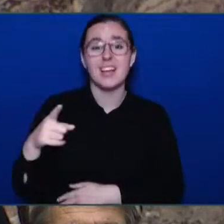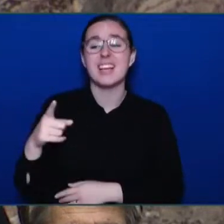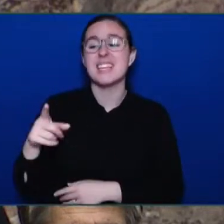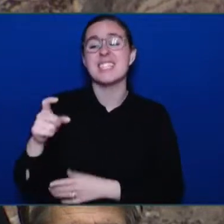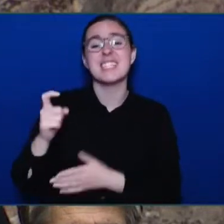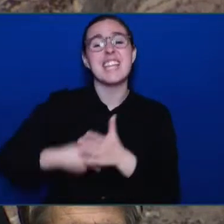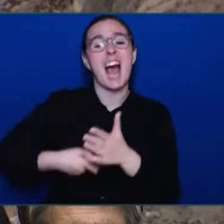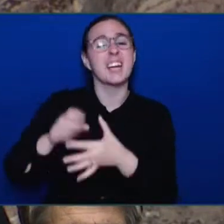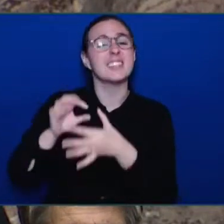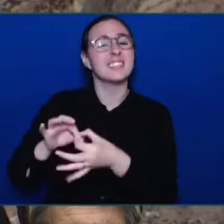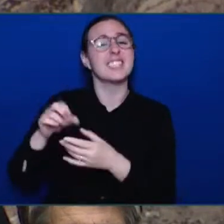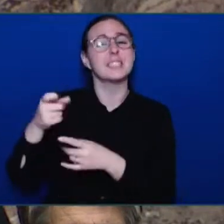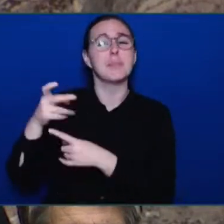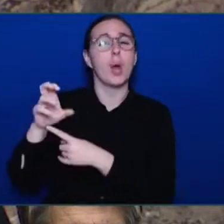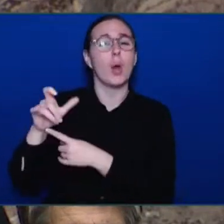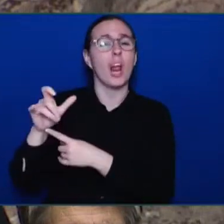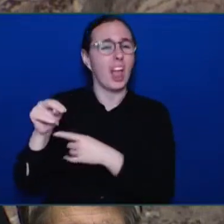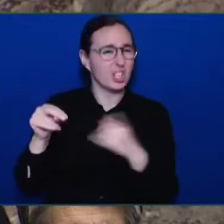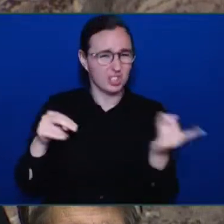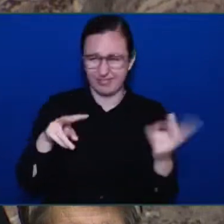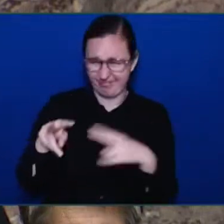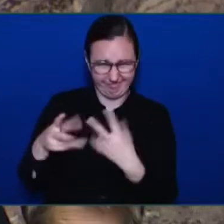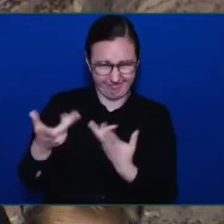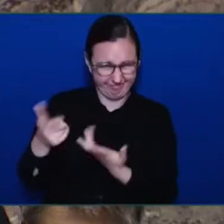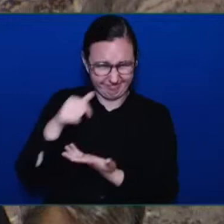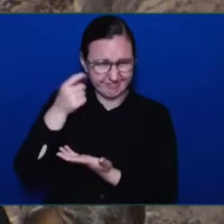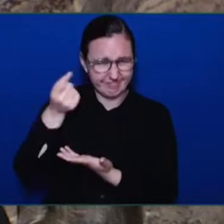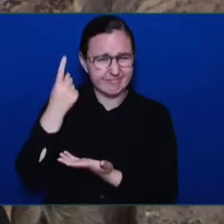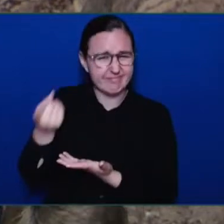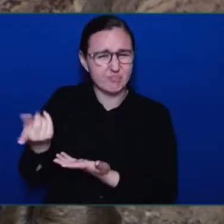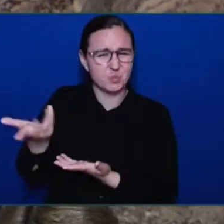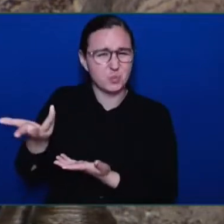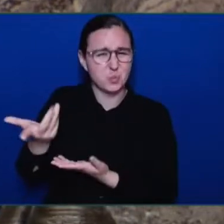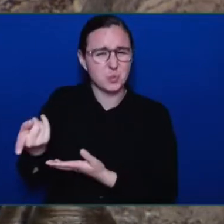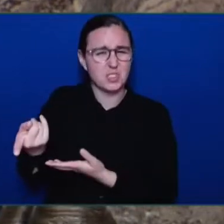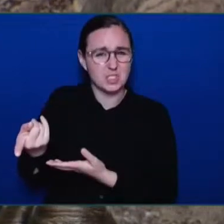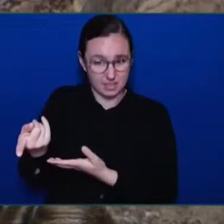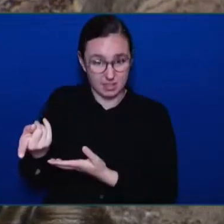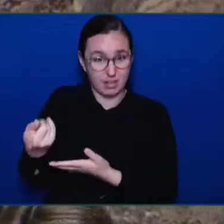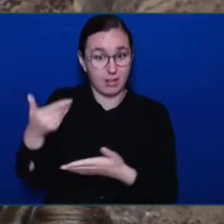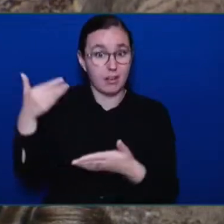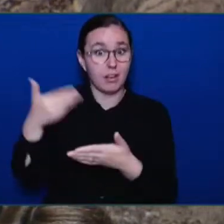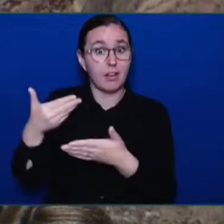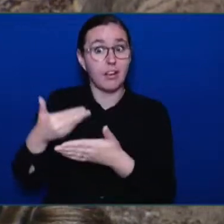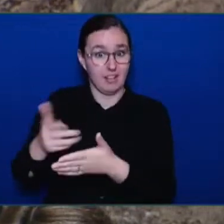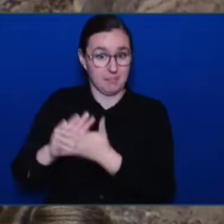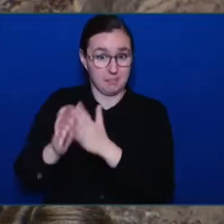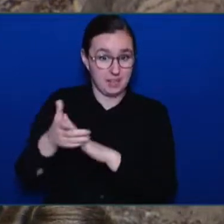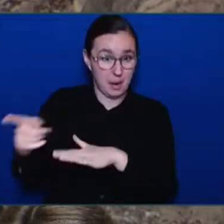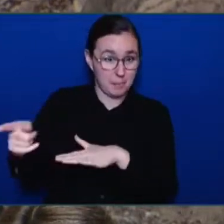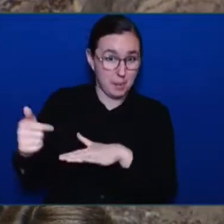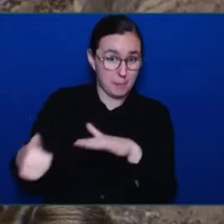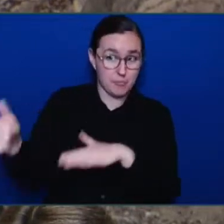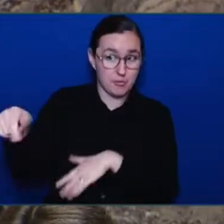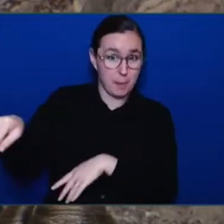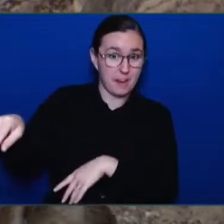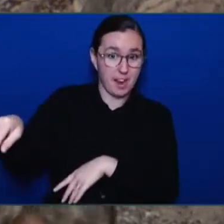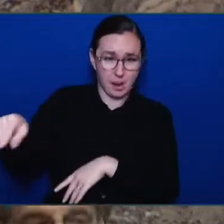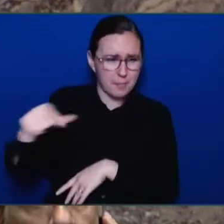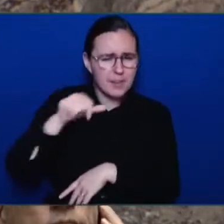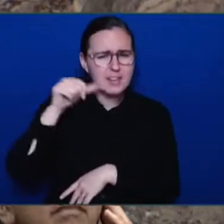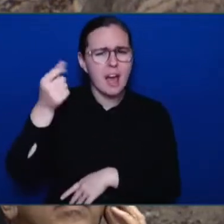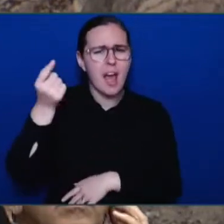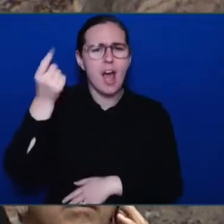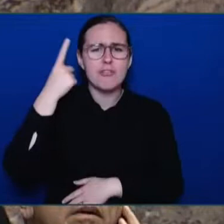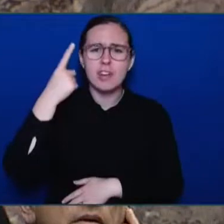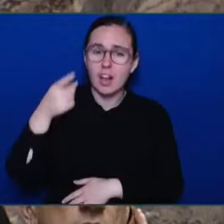tainted incoming Premier overseen the worst decline in housing affordability in a generation, his own caucus is full